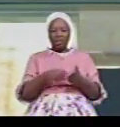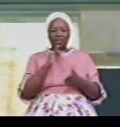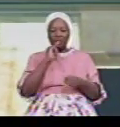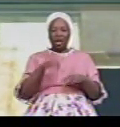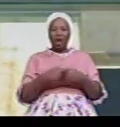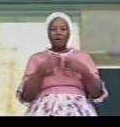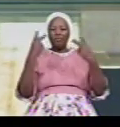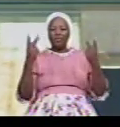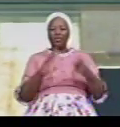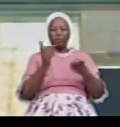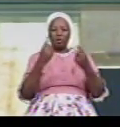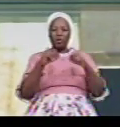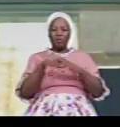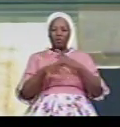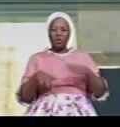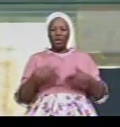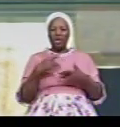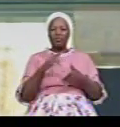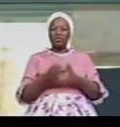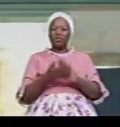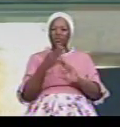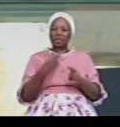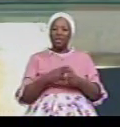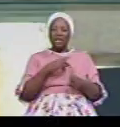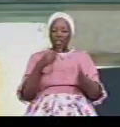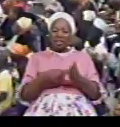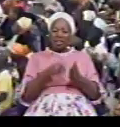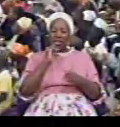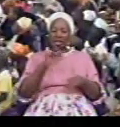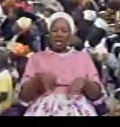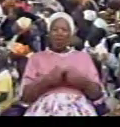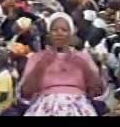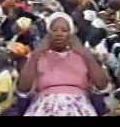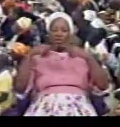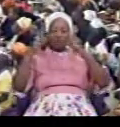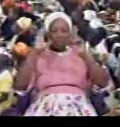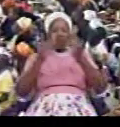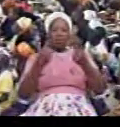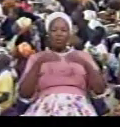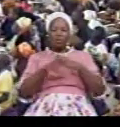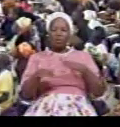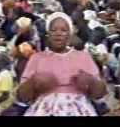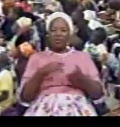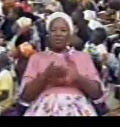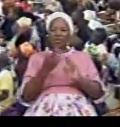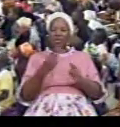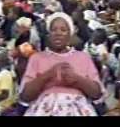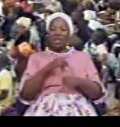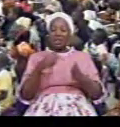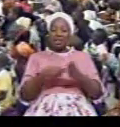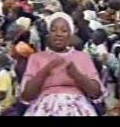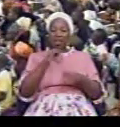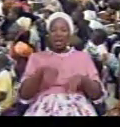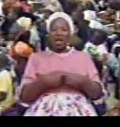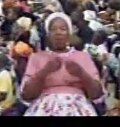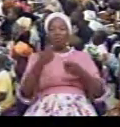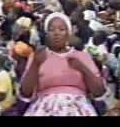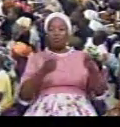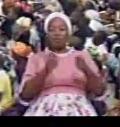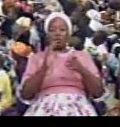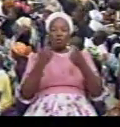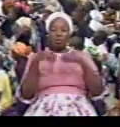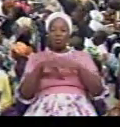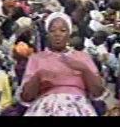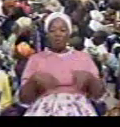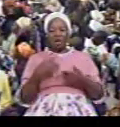come in your life. This is how success will come in your life. This is how dominion will come in your life.